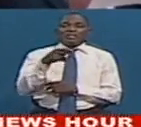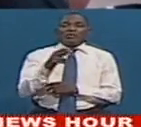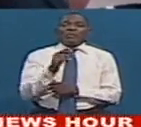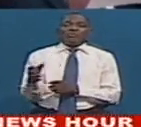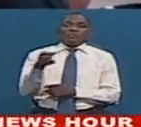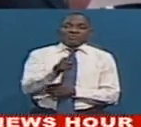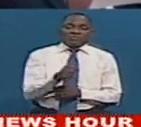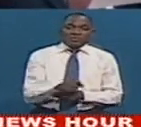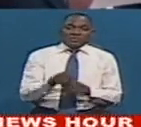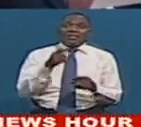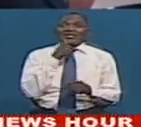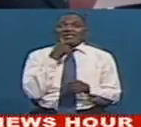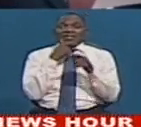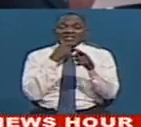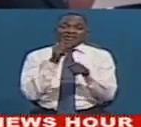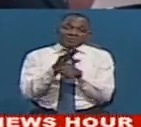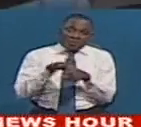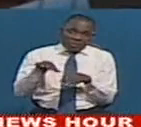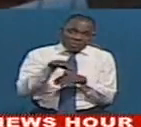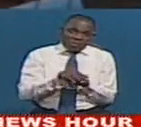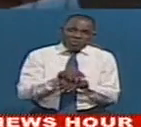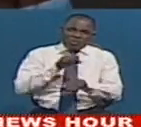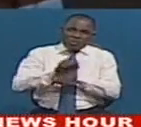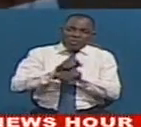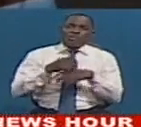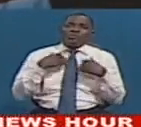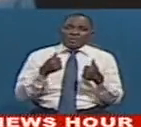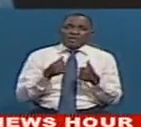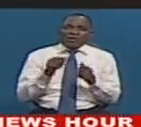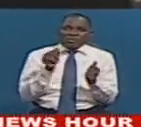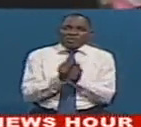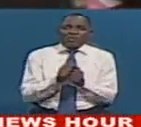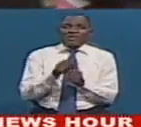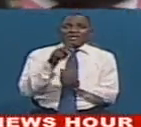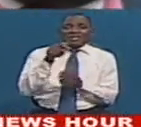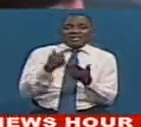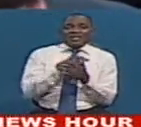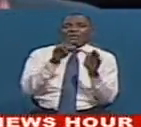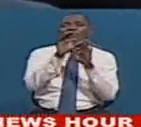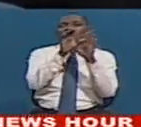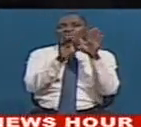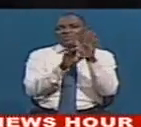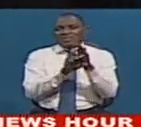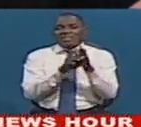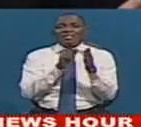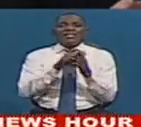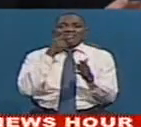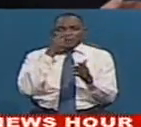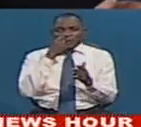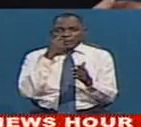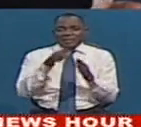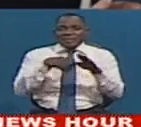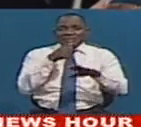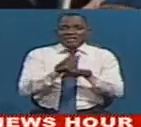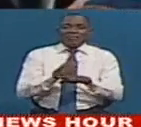Ajovu. President Akufo-Addo urged them to execute their duties in line with the 1992 Constitution, which stipulates the